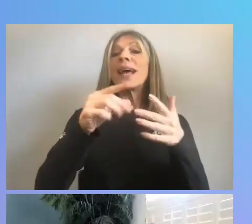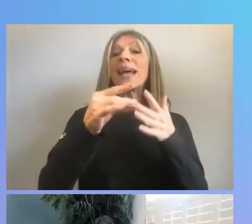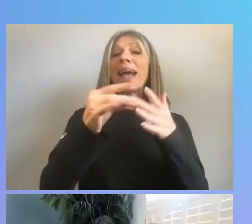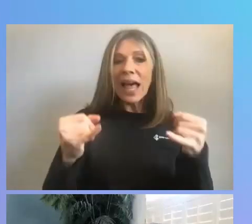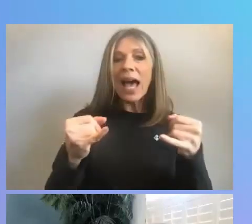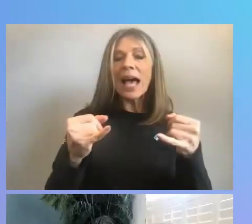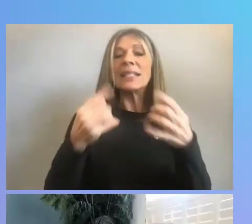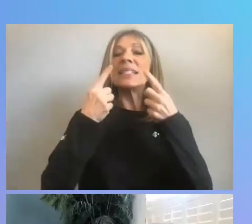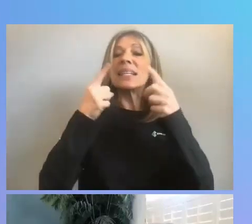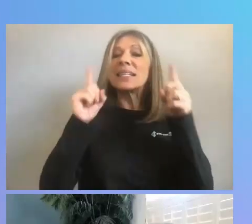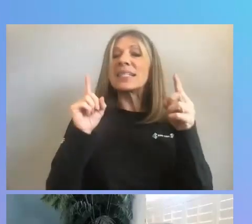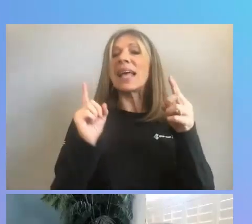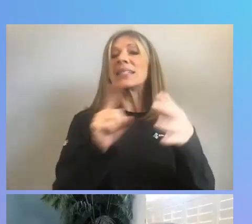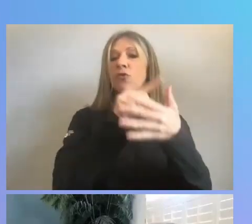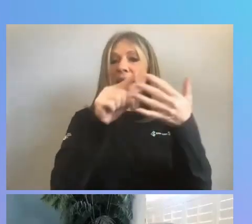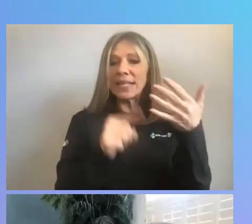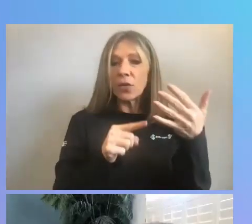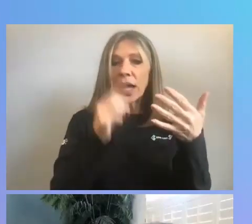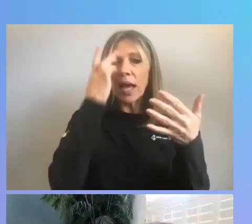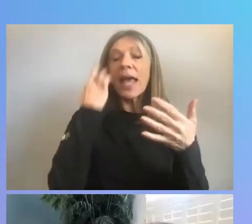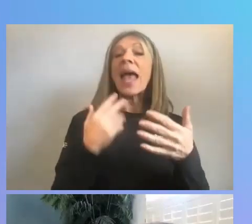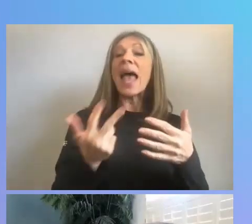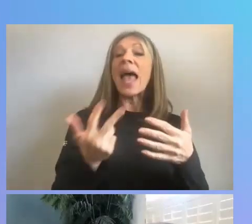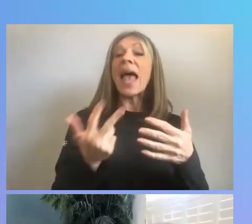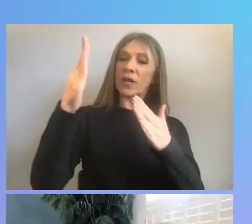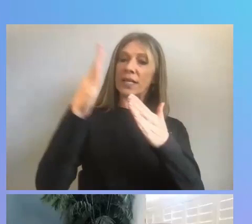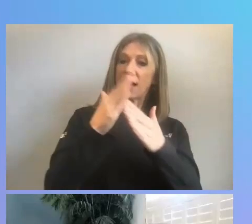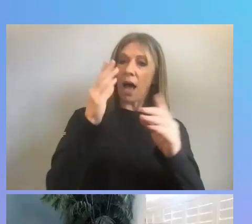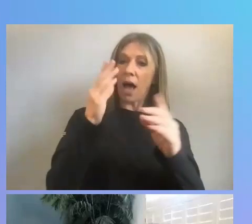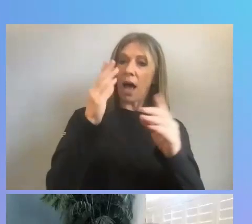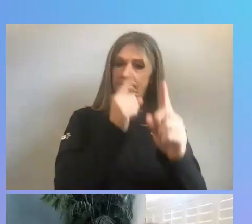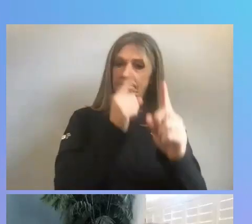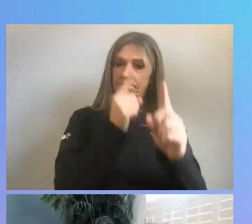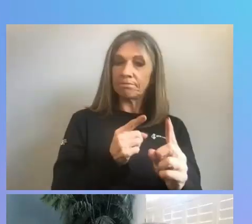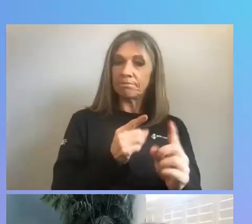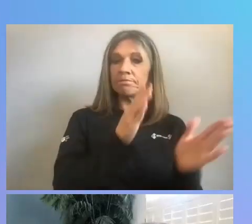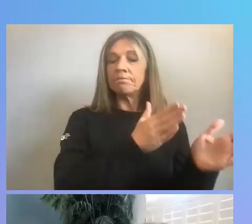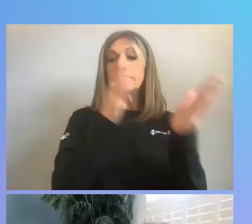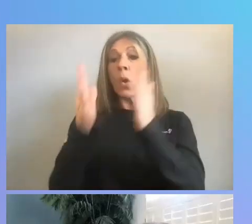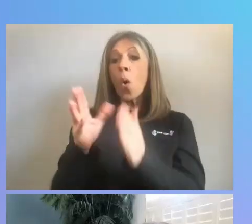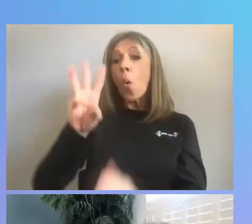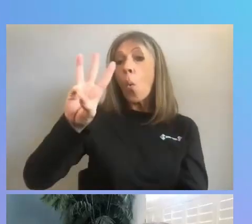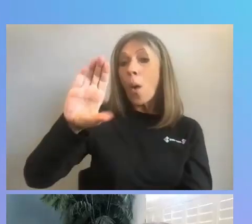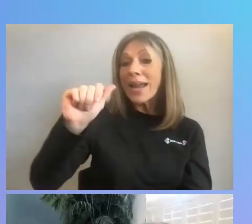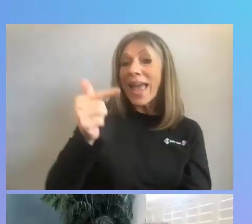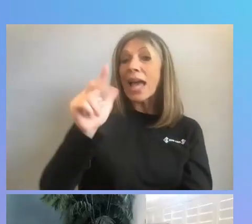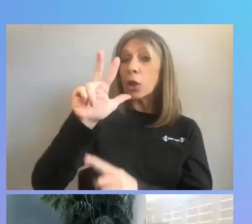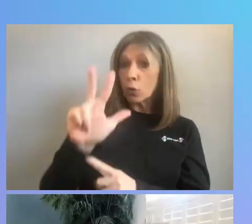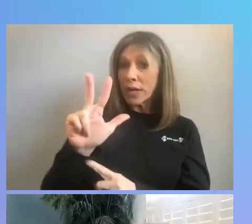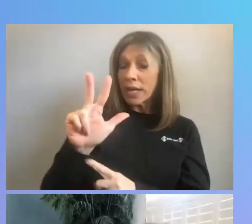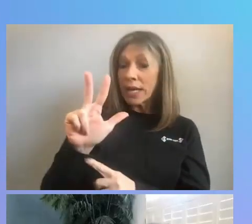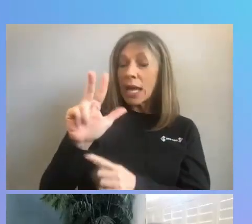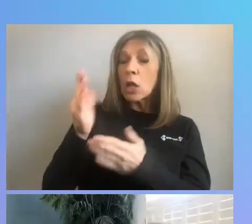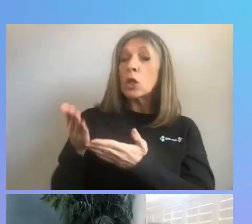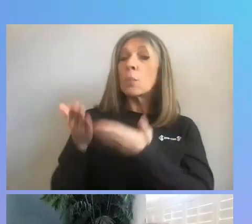success criteria as three top main pieces. Over in WCAG 3, the proposal is